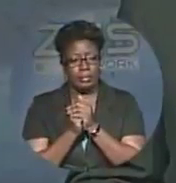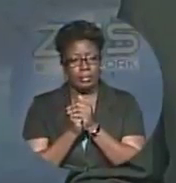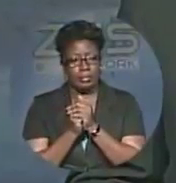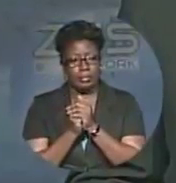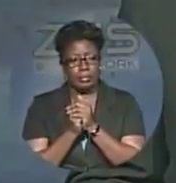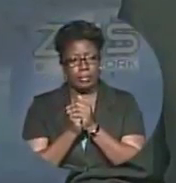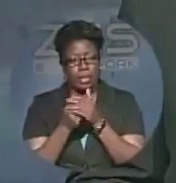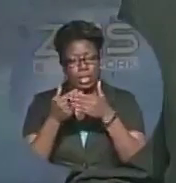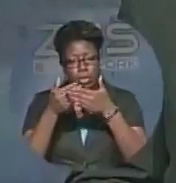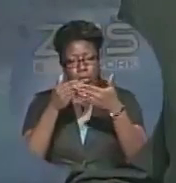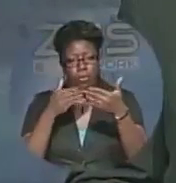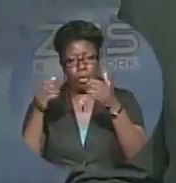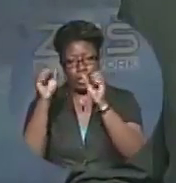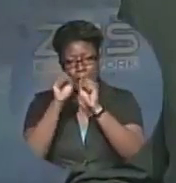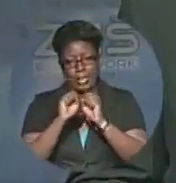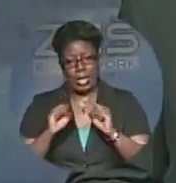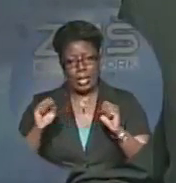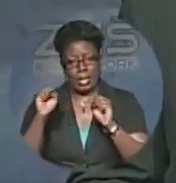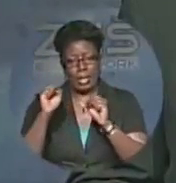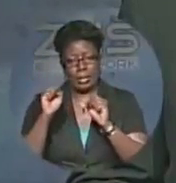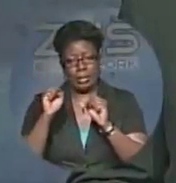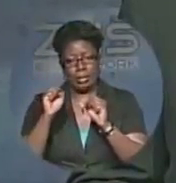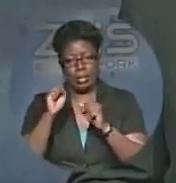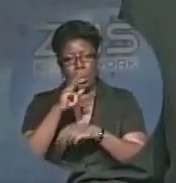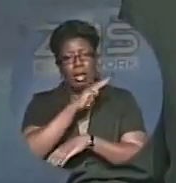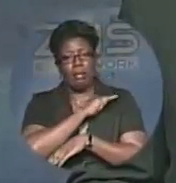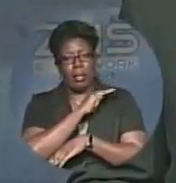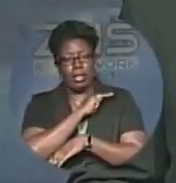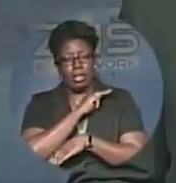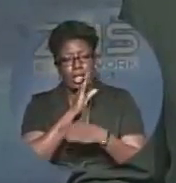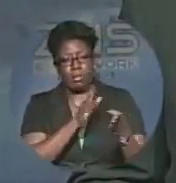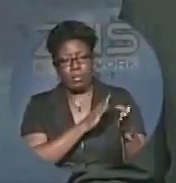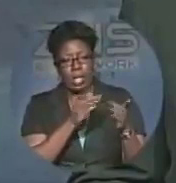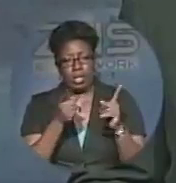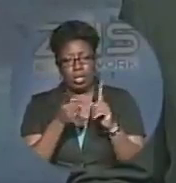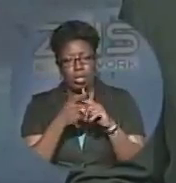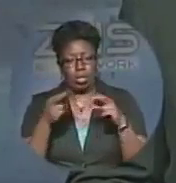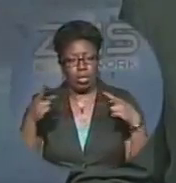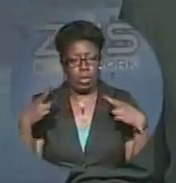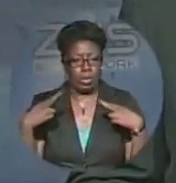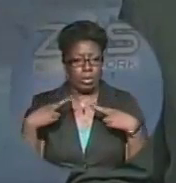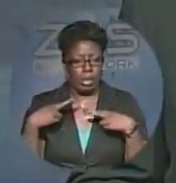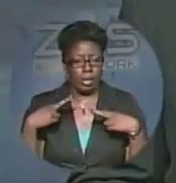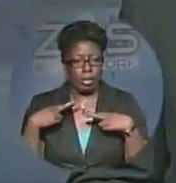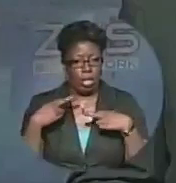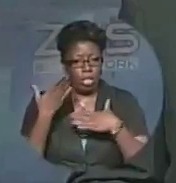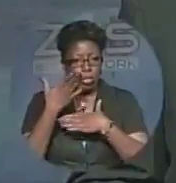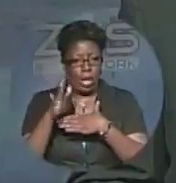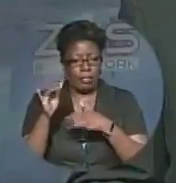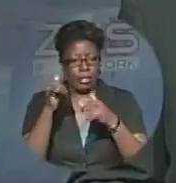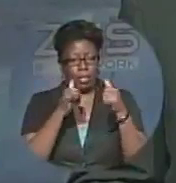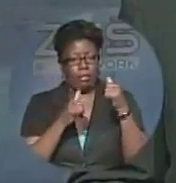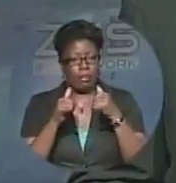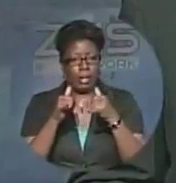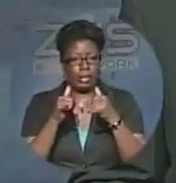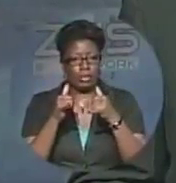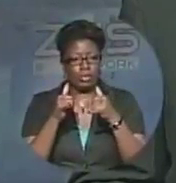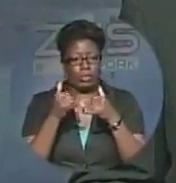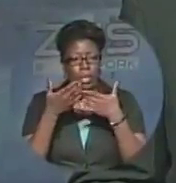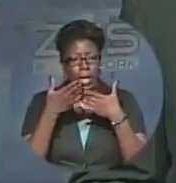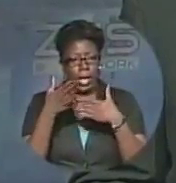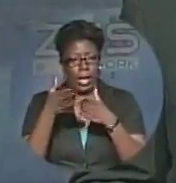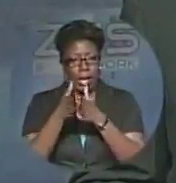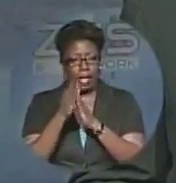Now, before Saturday night's bout, Major said he plans to retire the 46-year-old Schuyler. So after the fight, we asked Schuyler if Major